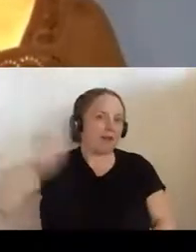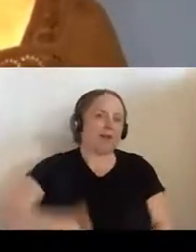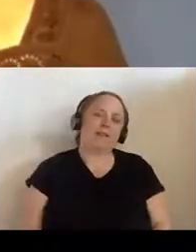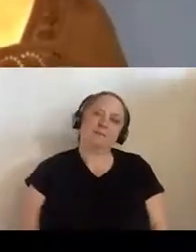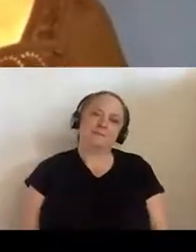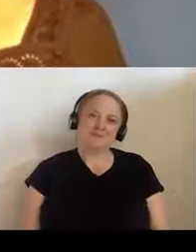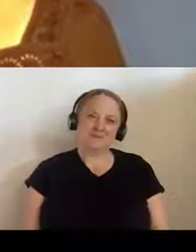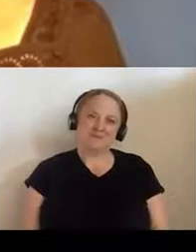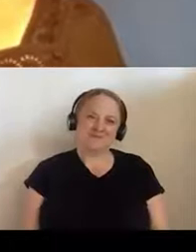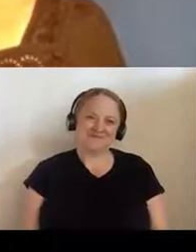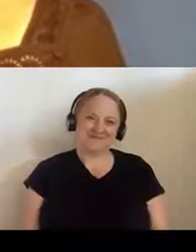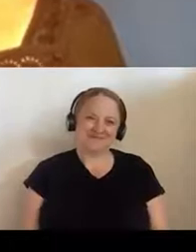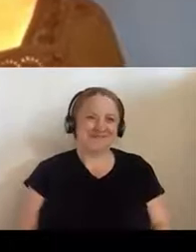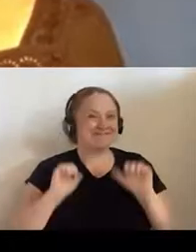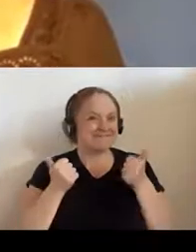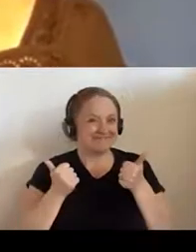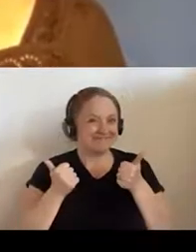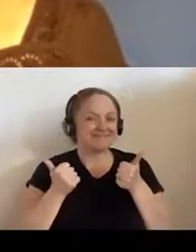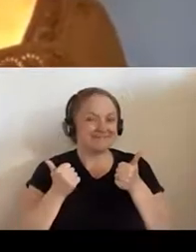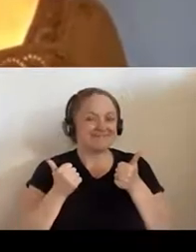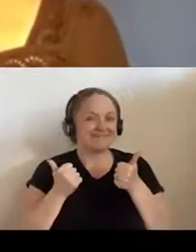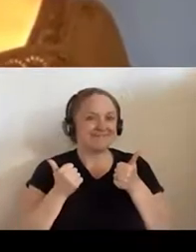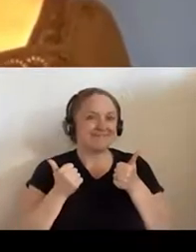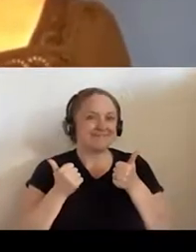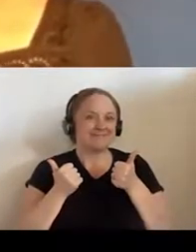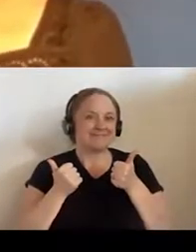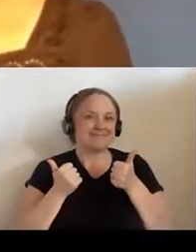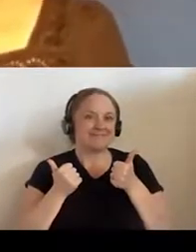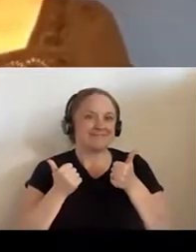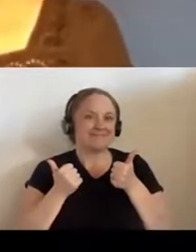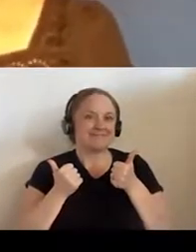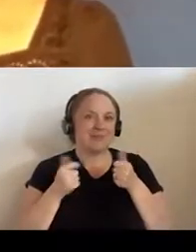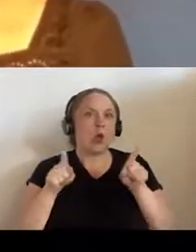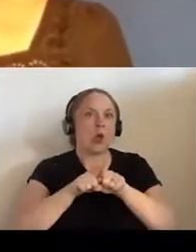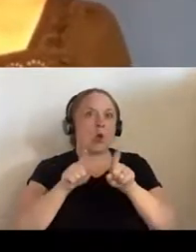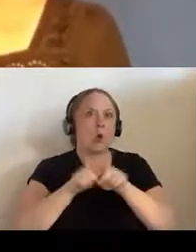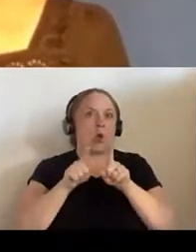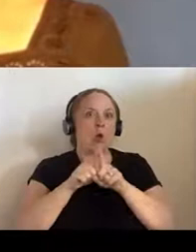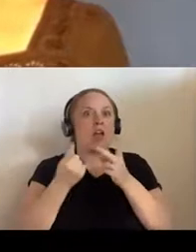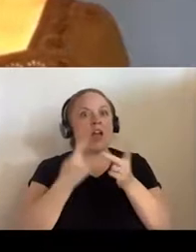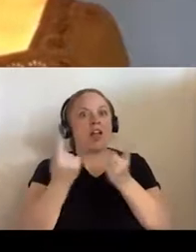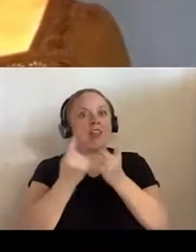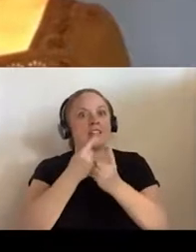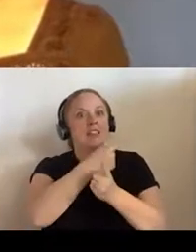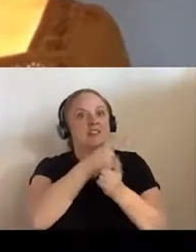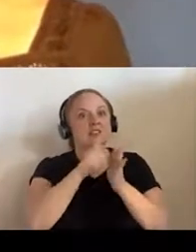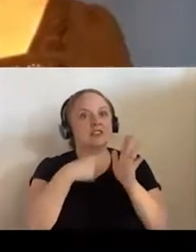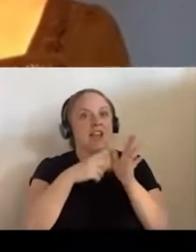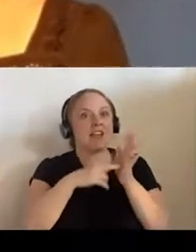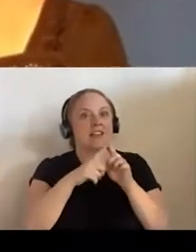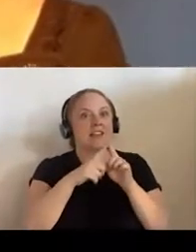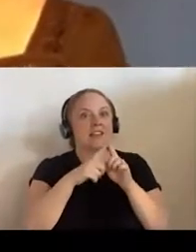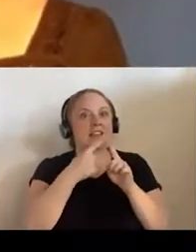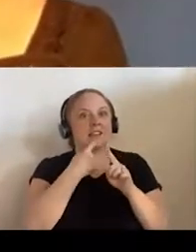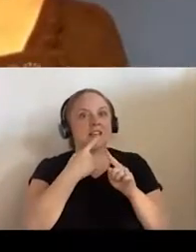Okay. All right. And in addition to the other things that Jane said that I am, I'm also a